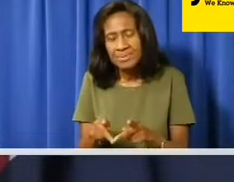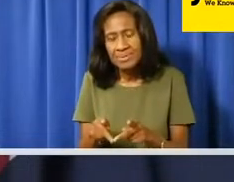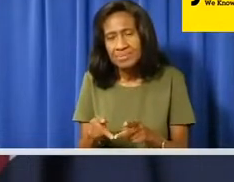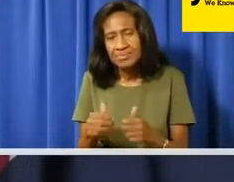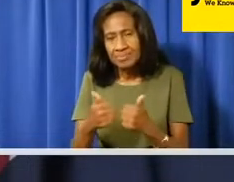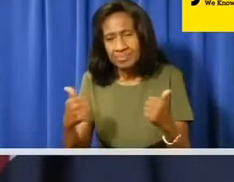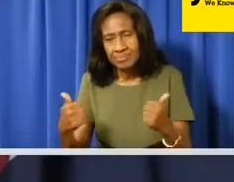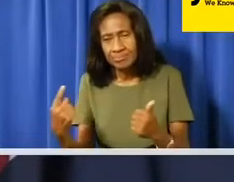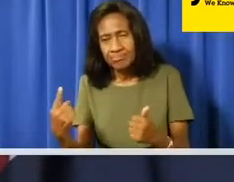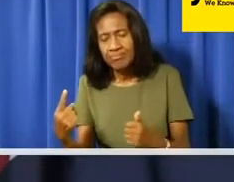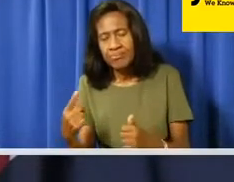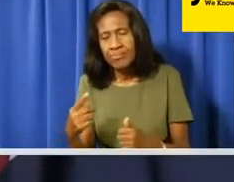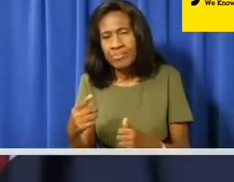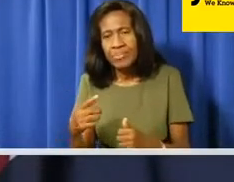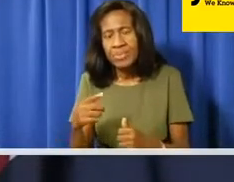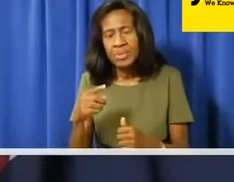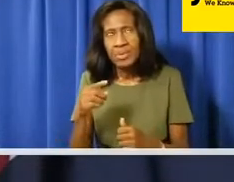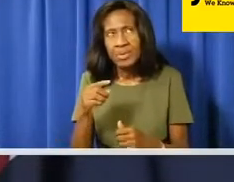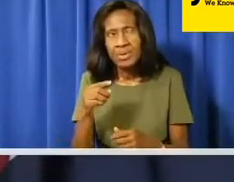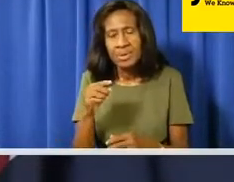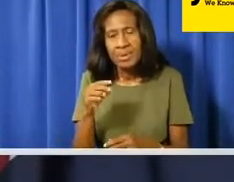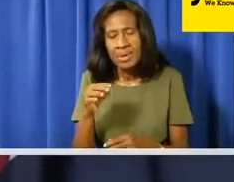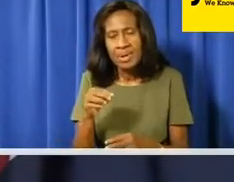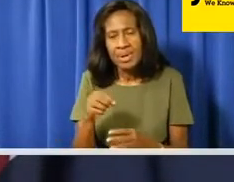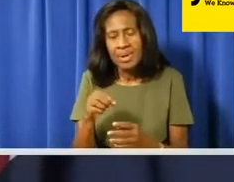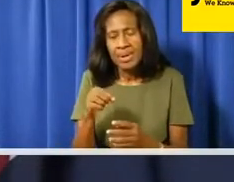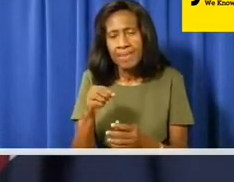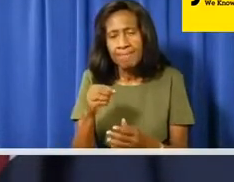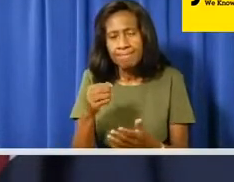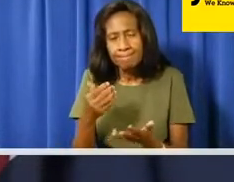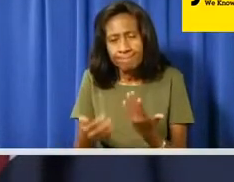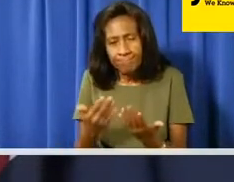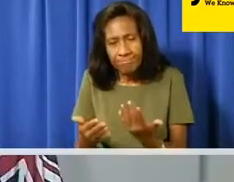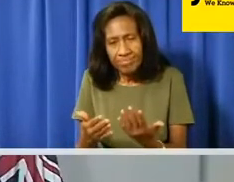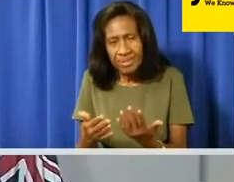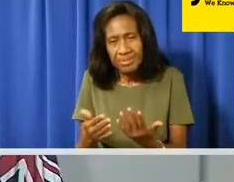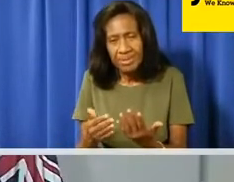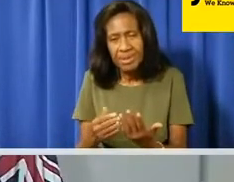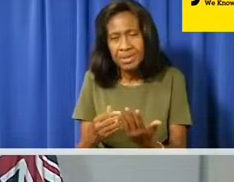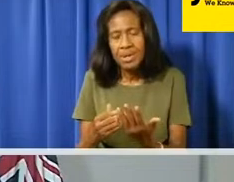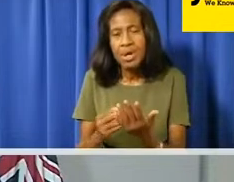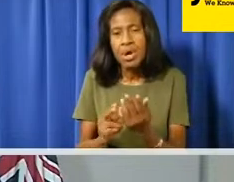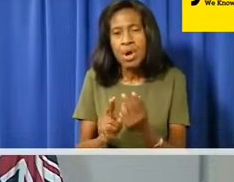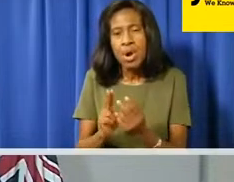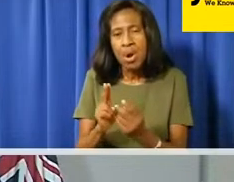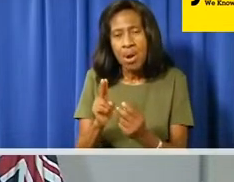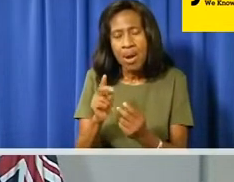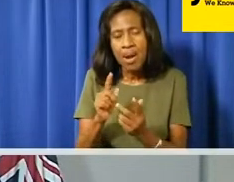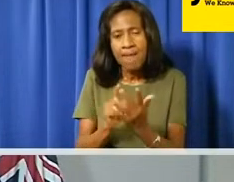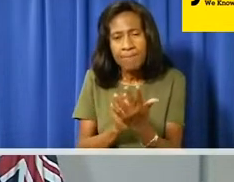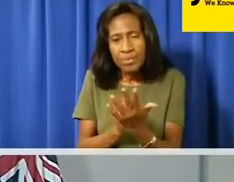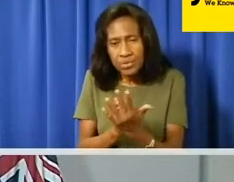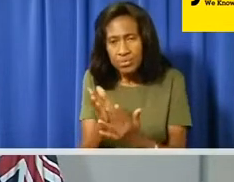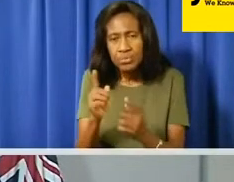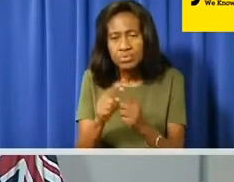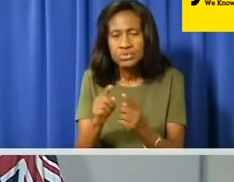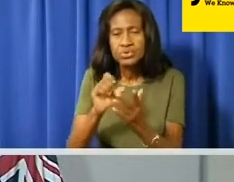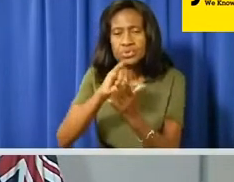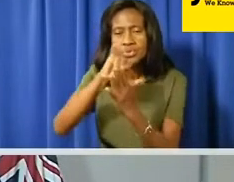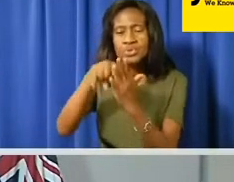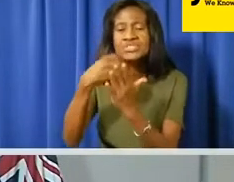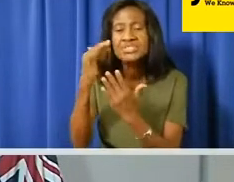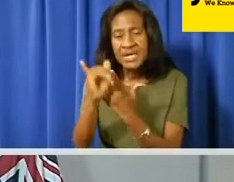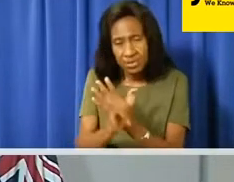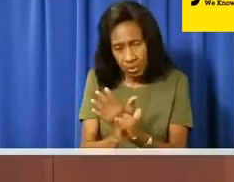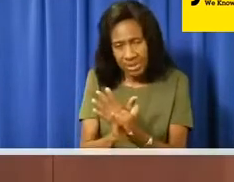it has to extend past January, depending on the circumstances, and nothing conspires against us. Hopefully it will be done in January. All right.